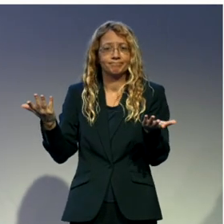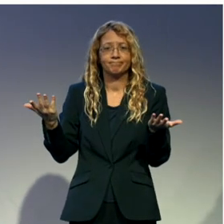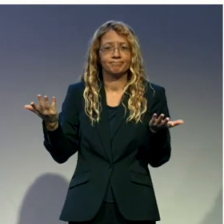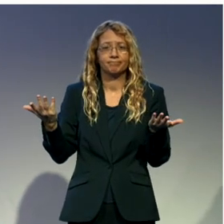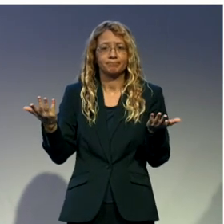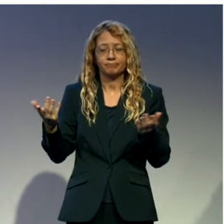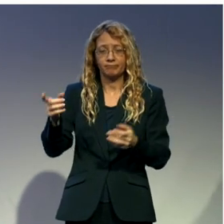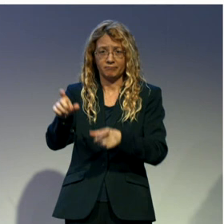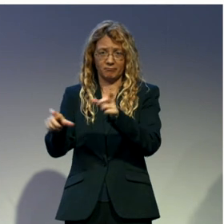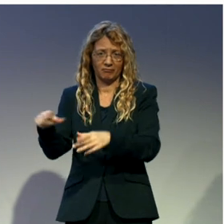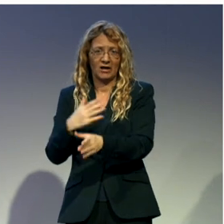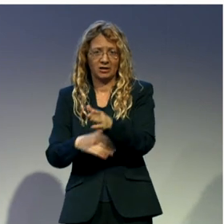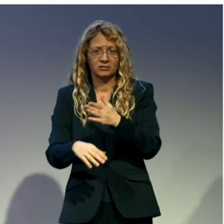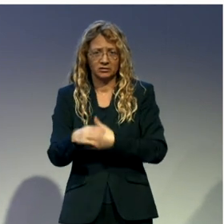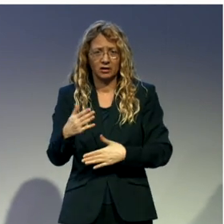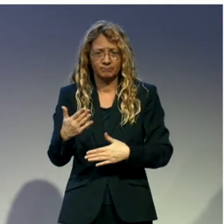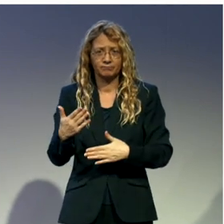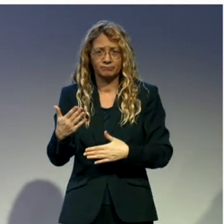the poverty situation, they are